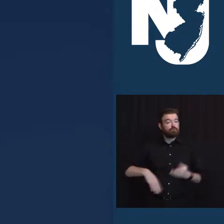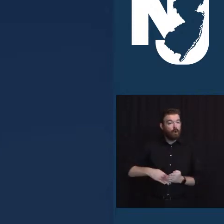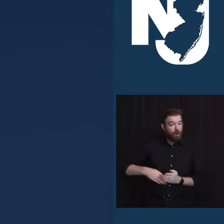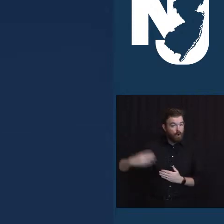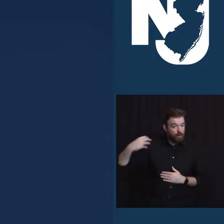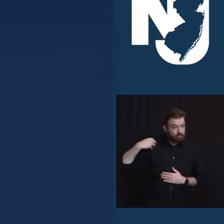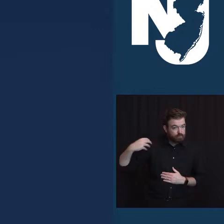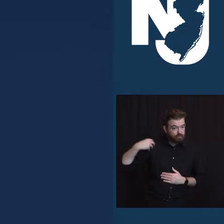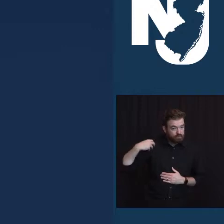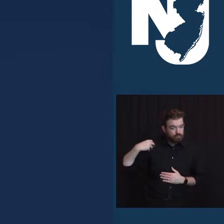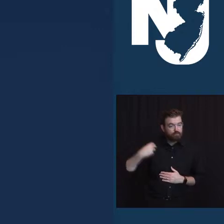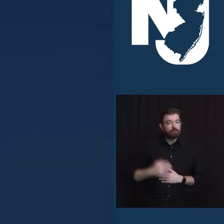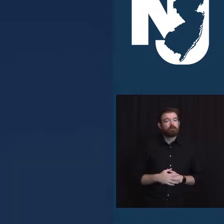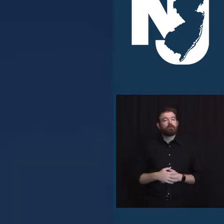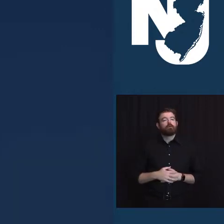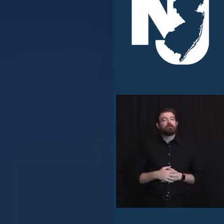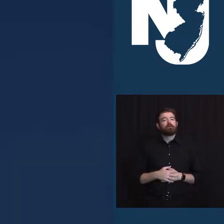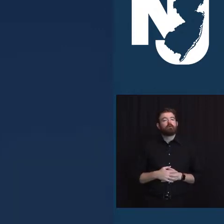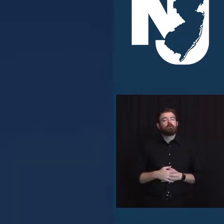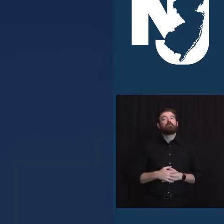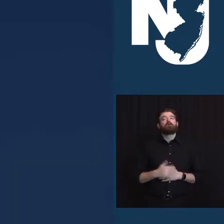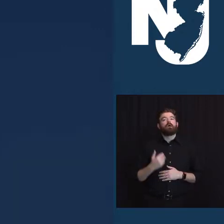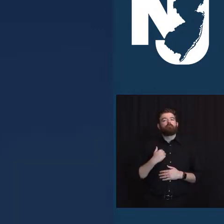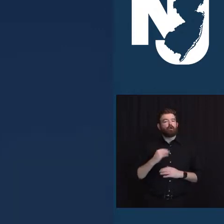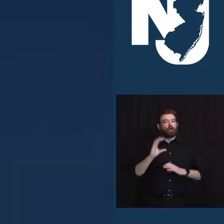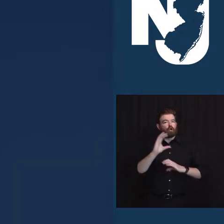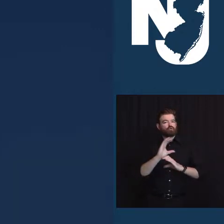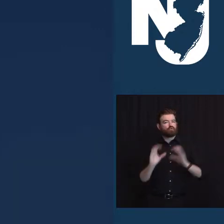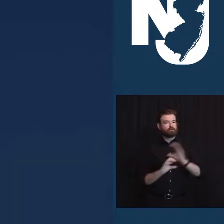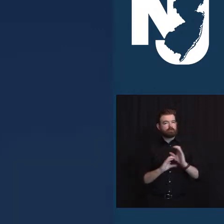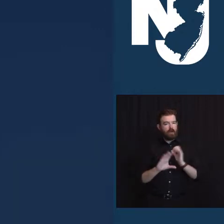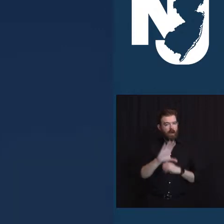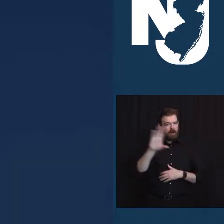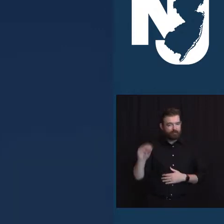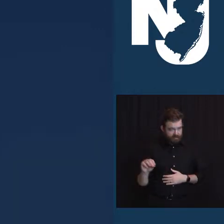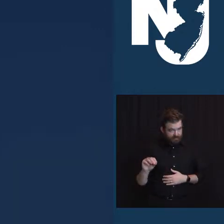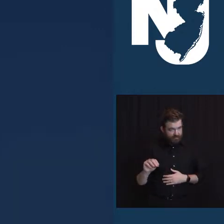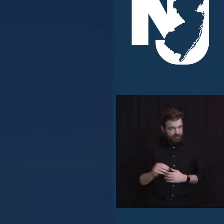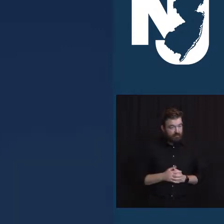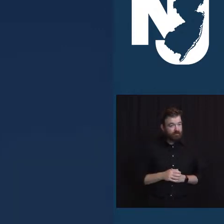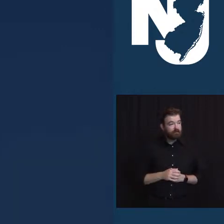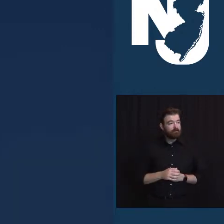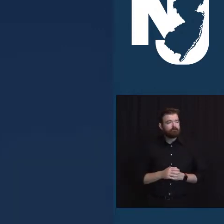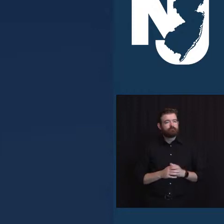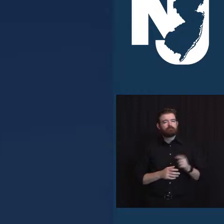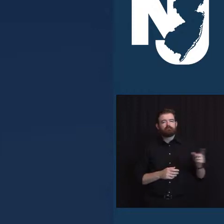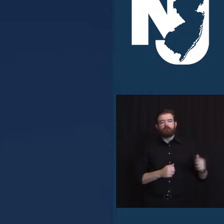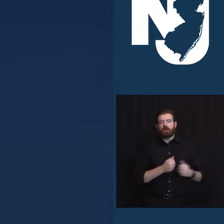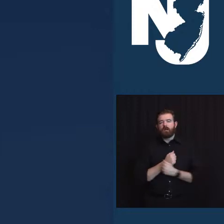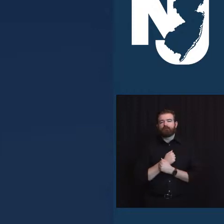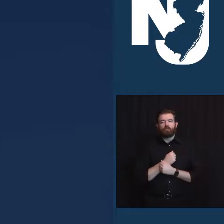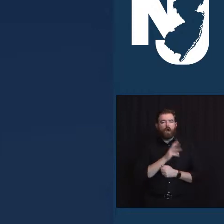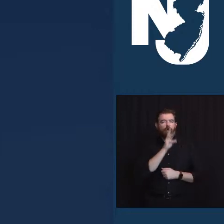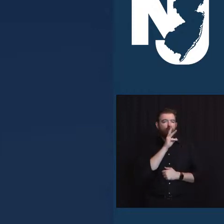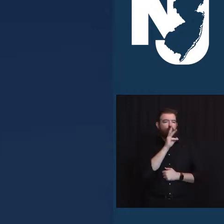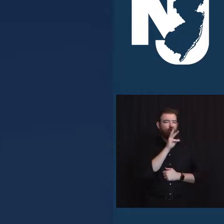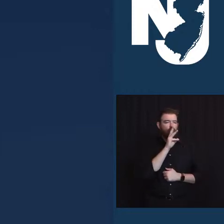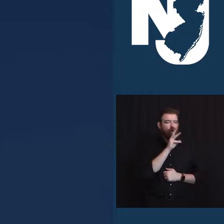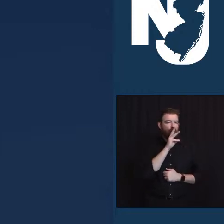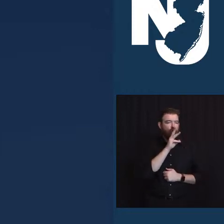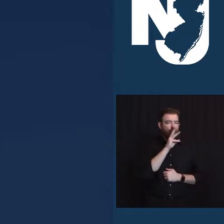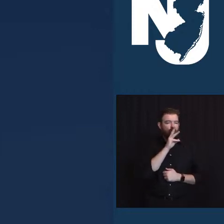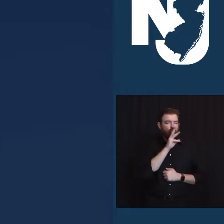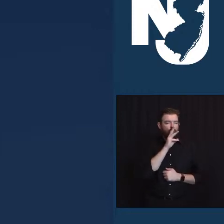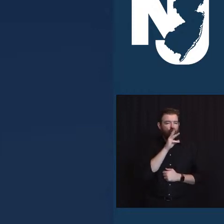As one would expect, growing up on LBI instilled in Dave a love of the water. He was a member of the Beach Haven Marlin and